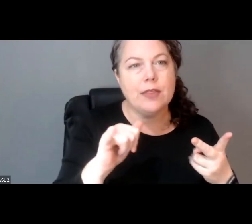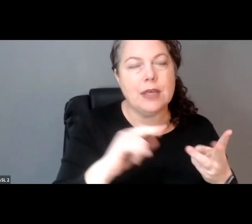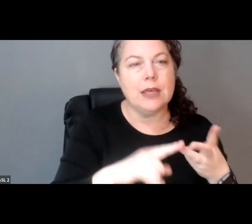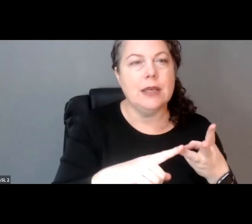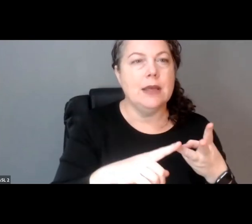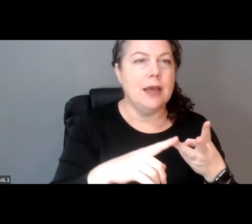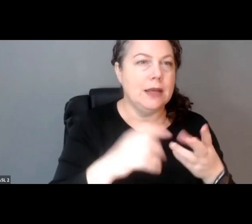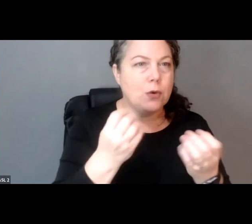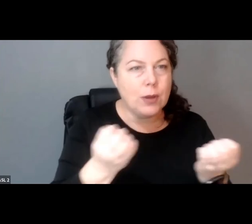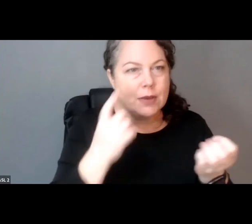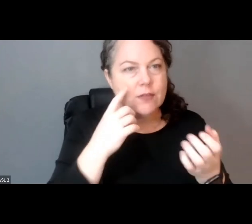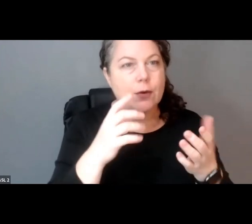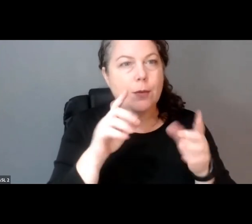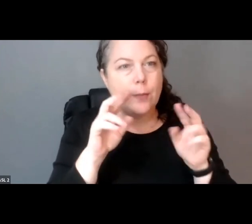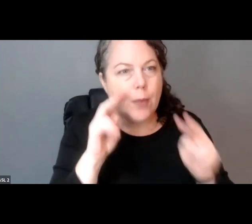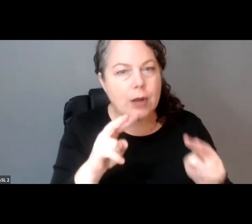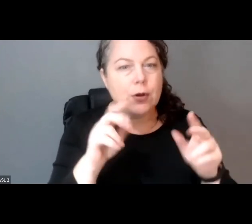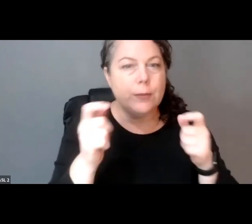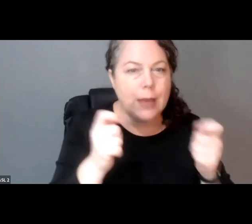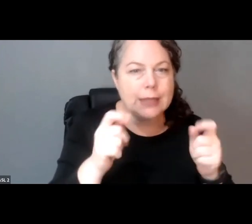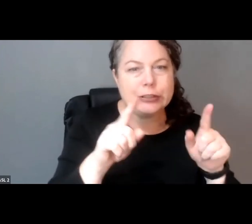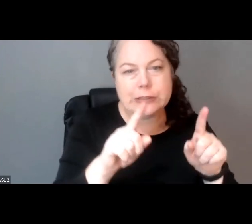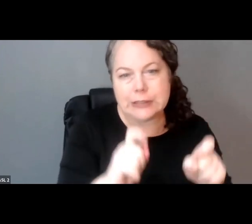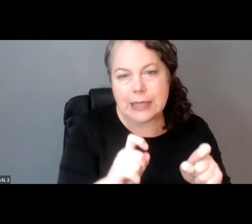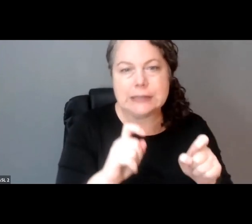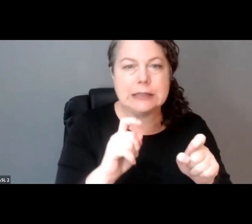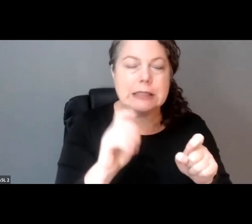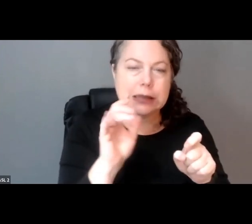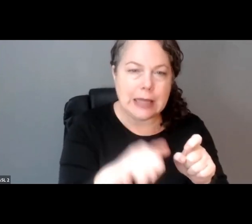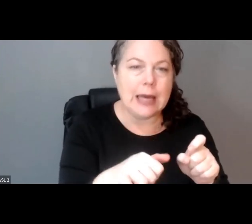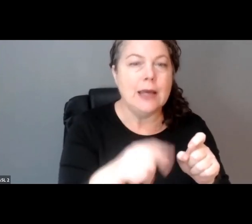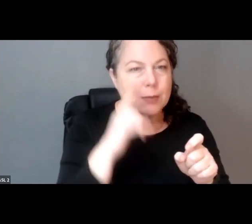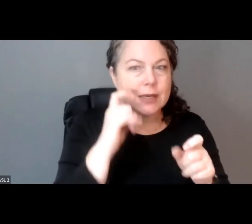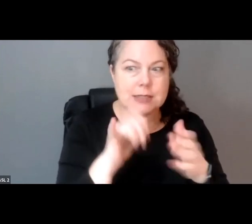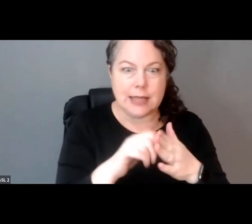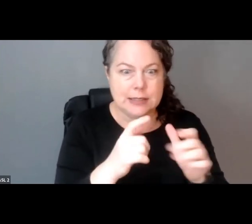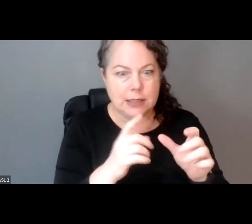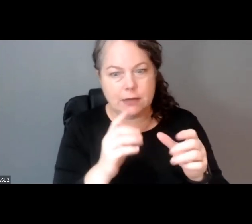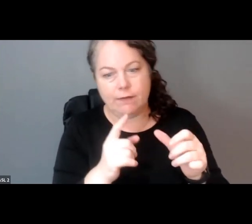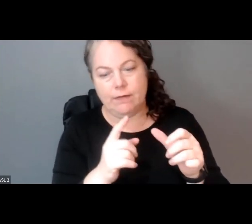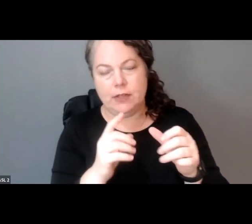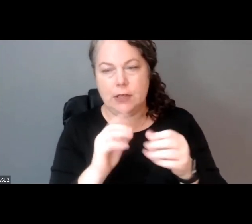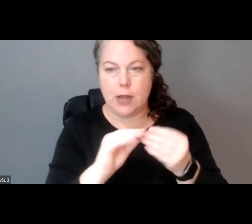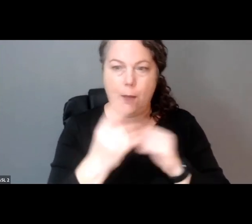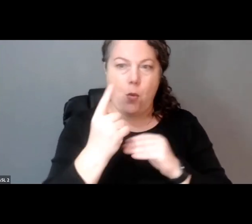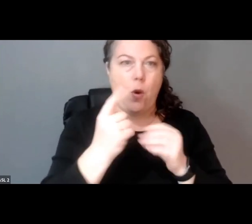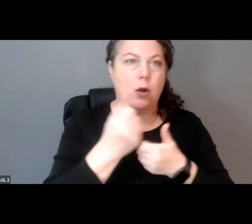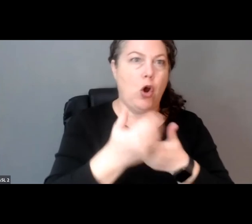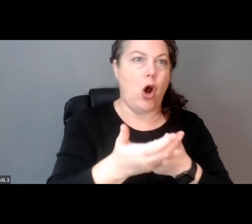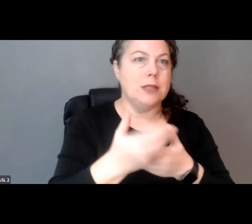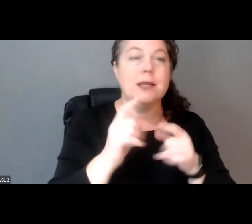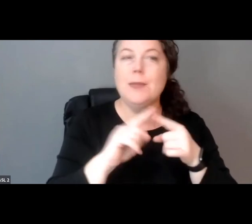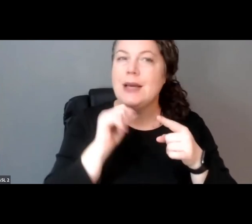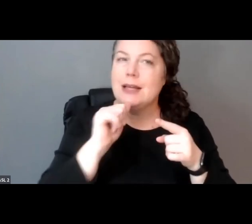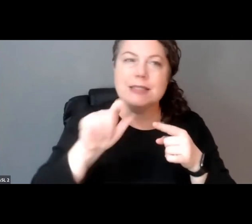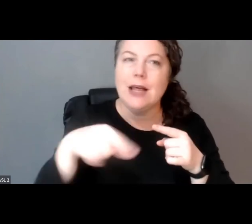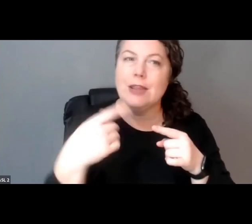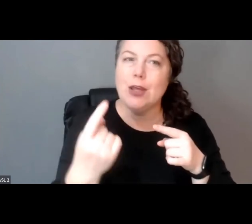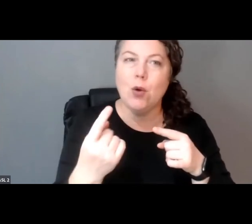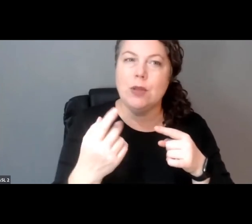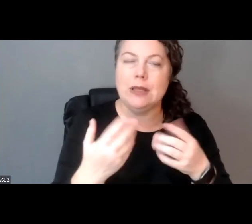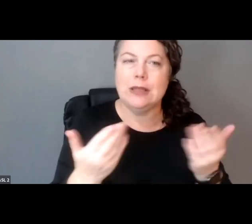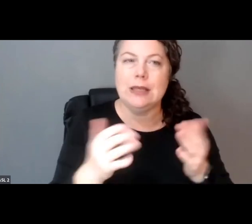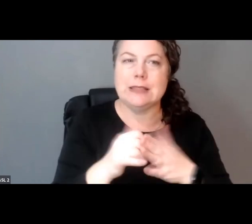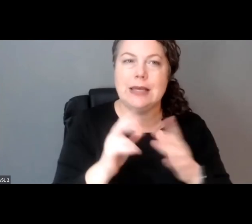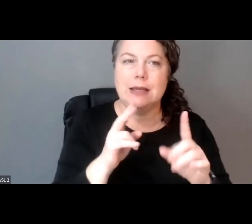managing, and testing for diabetes because it's the most prevalent cause. But that's not the only thing that these regulations would apply to.